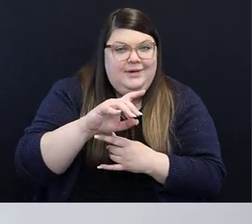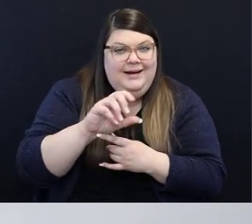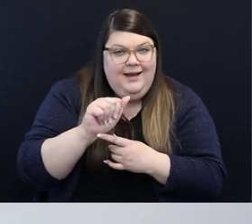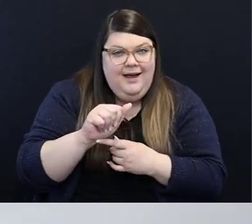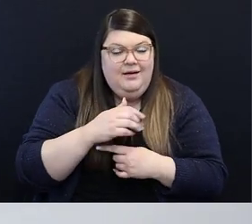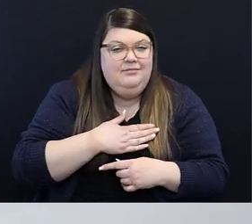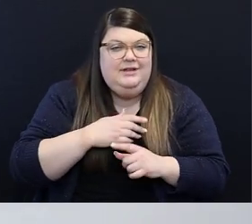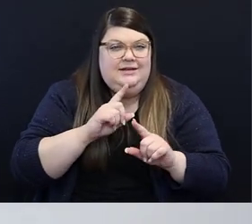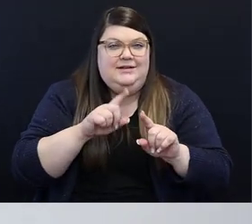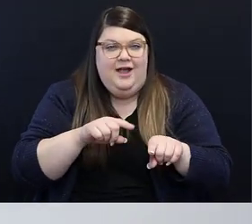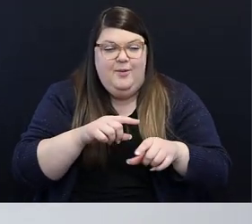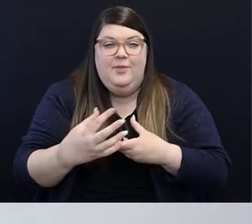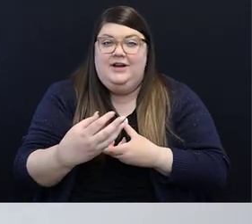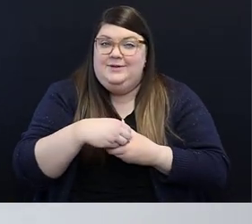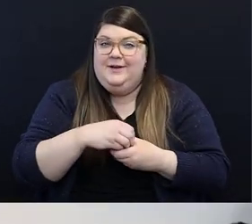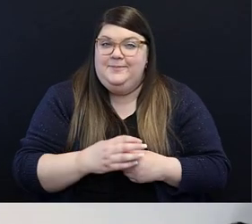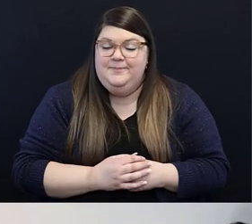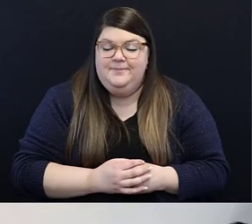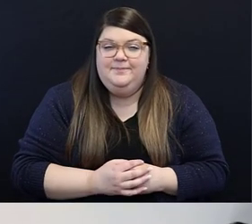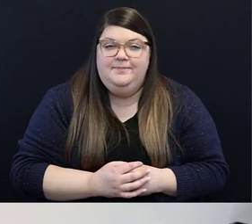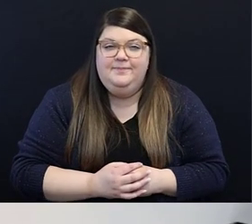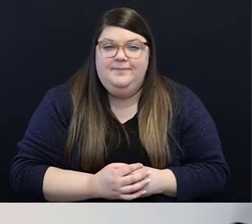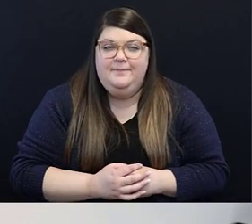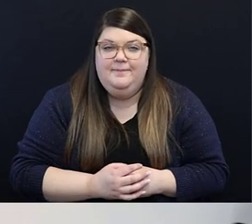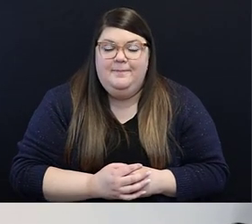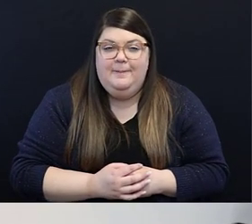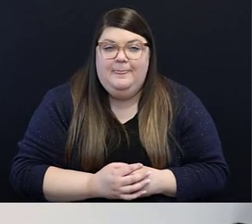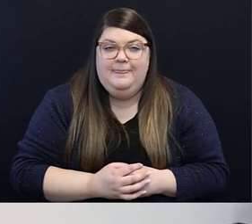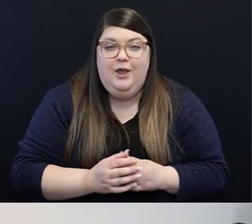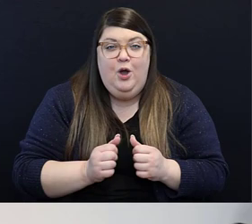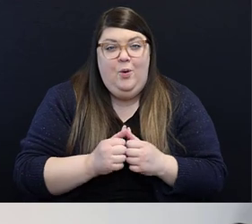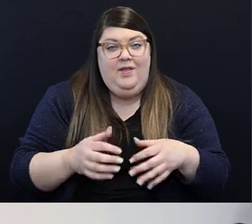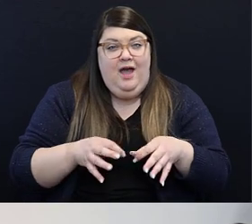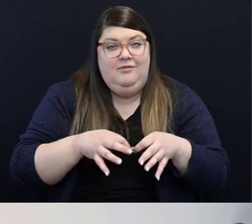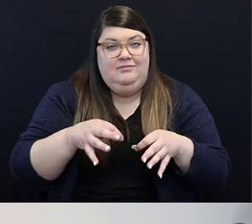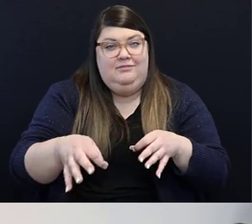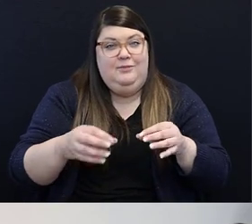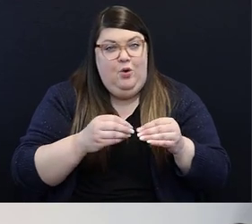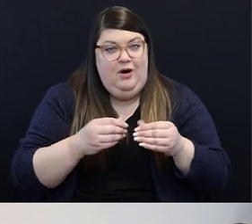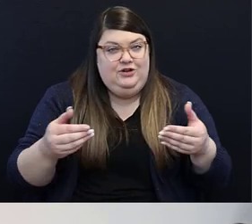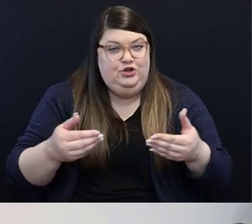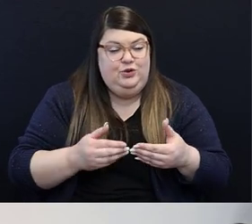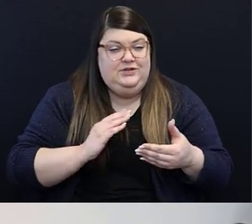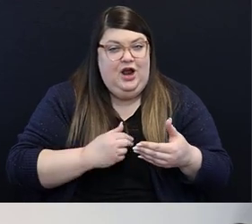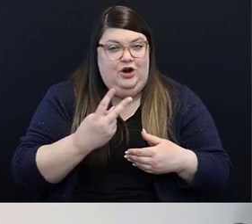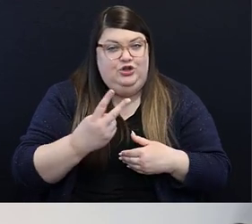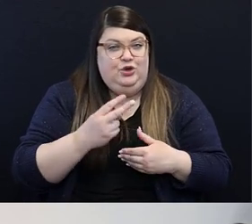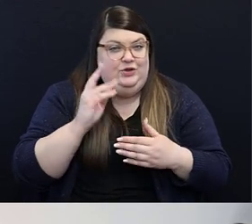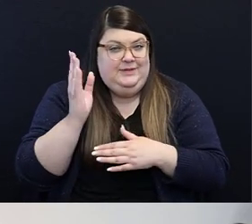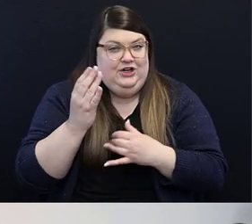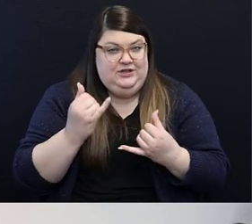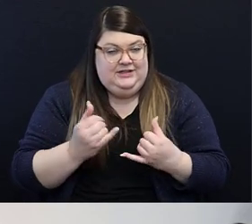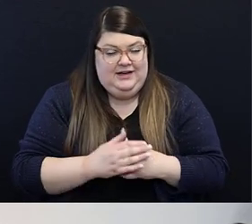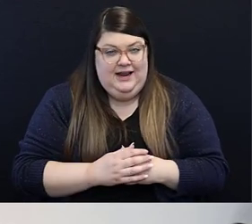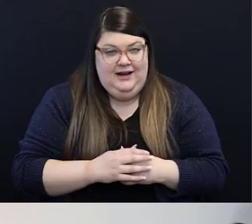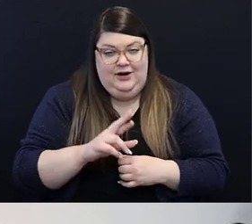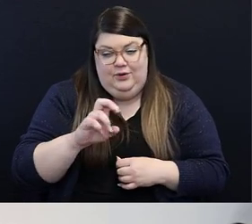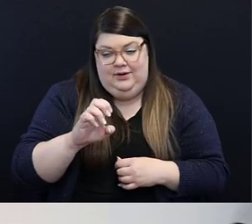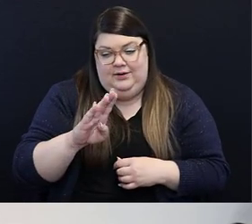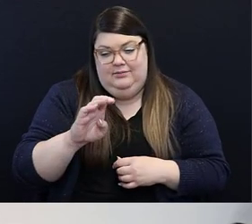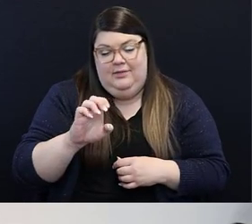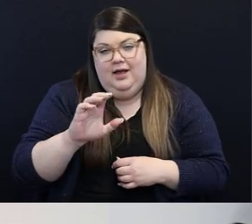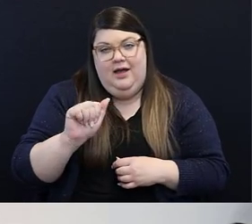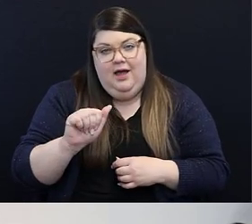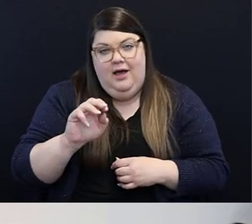and please come and participate. So without further ado, I'm gonna just quickly introduce our two speakers today. Rebecca